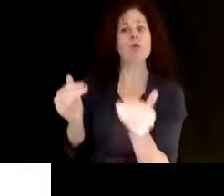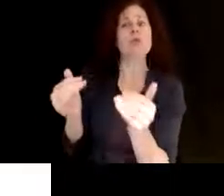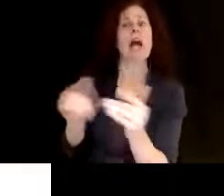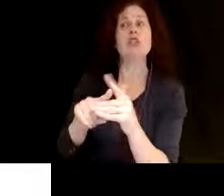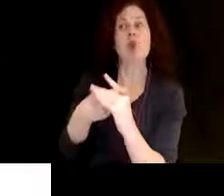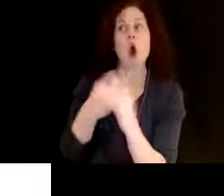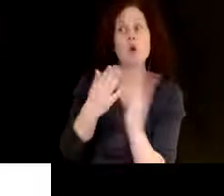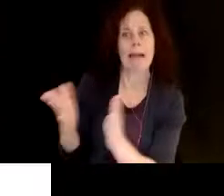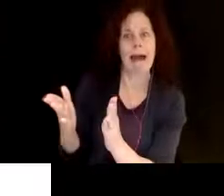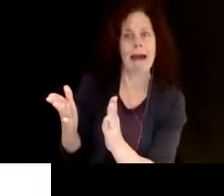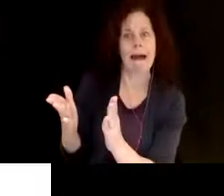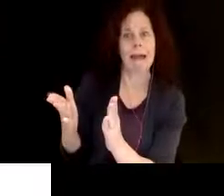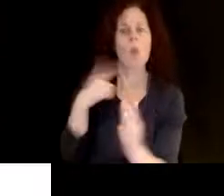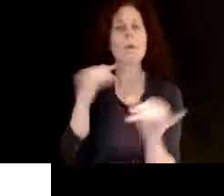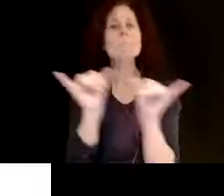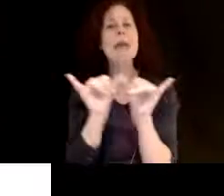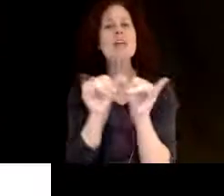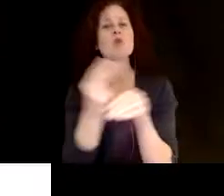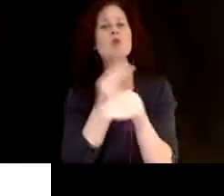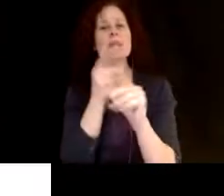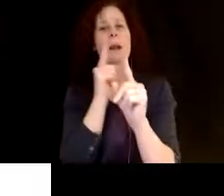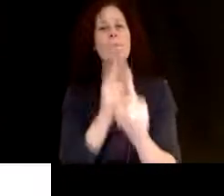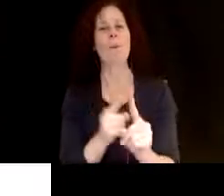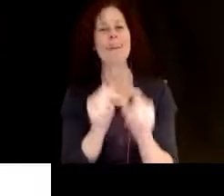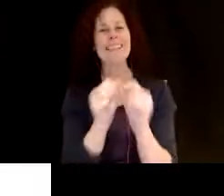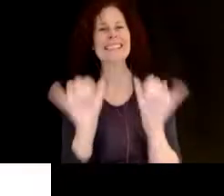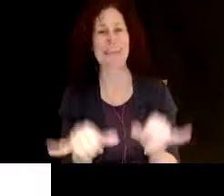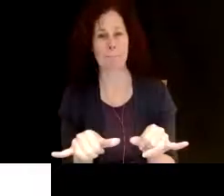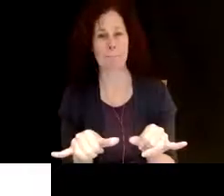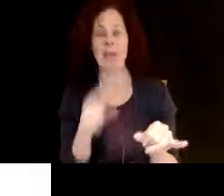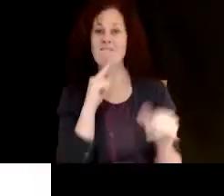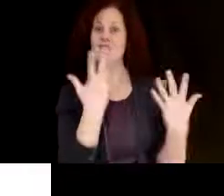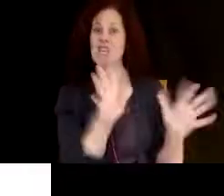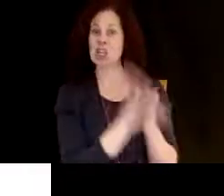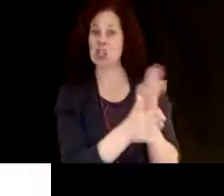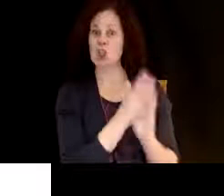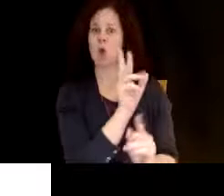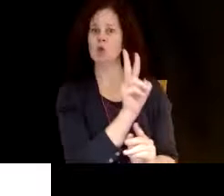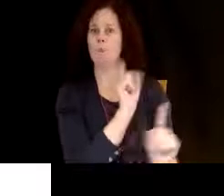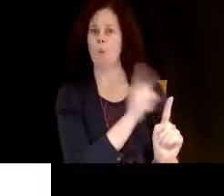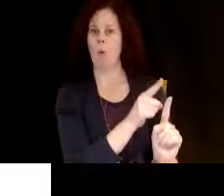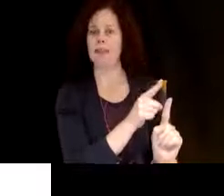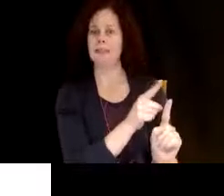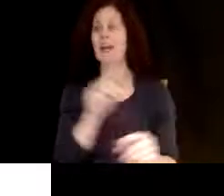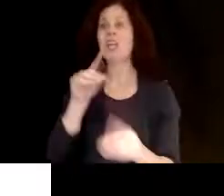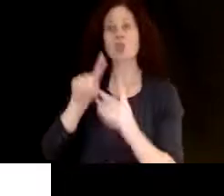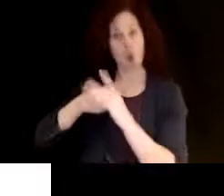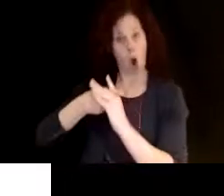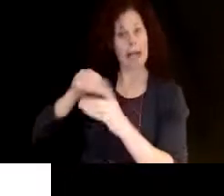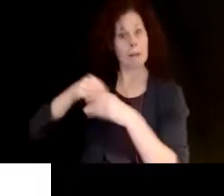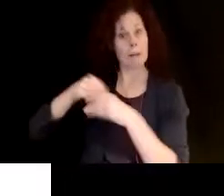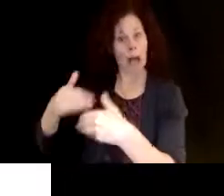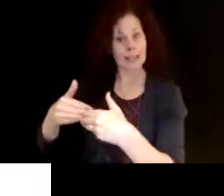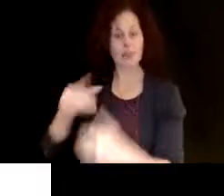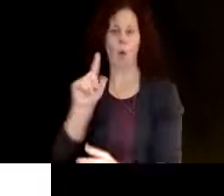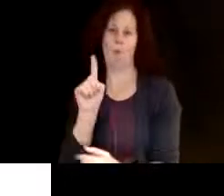point system sort of that gave 2 points for having completed a requirement and 1 point for being in process with a requirement. So that